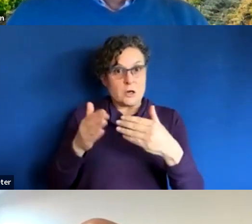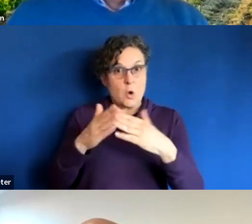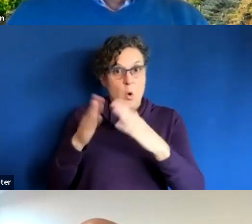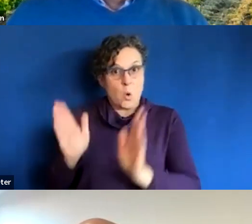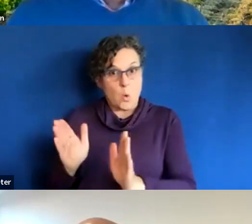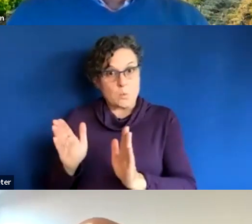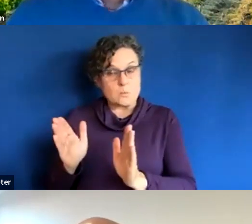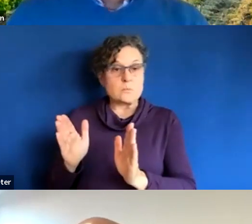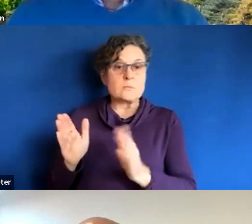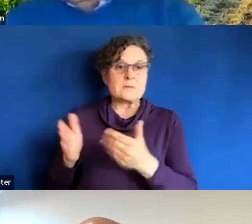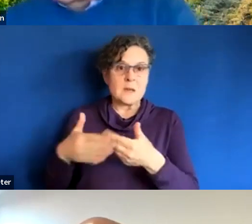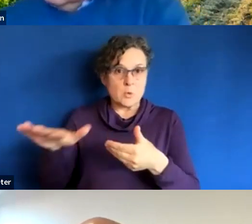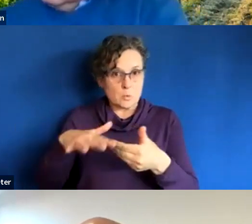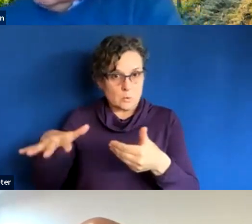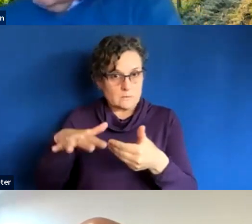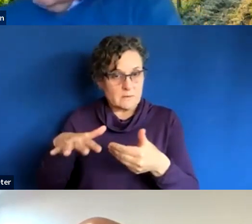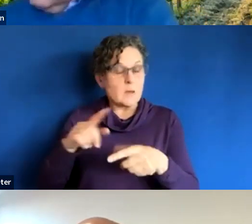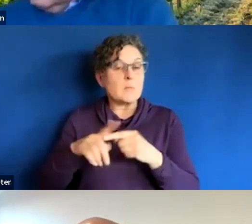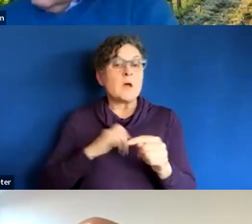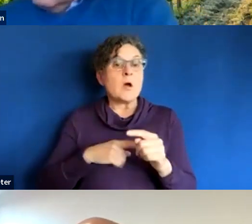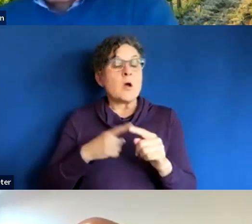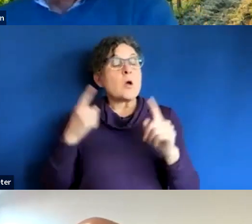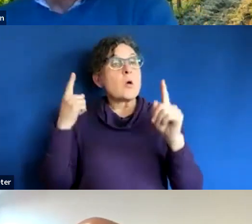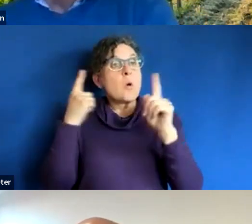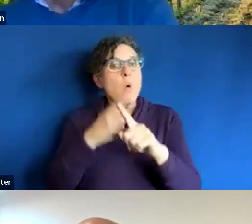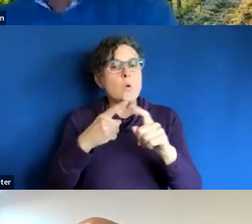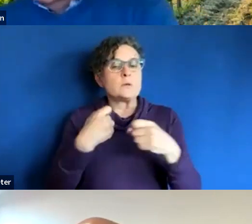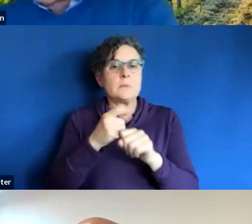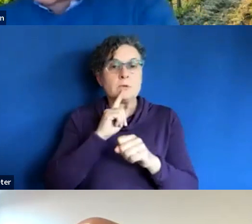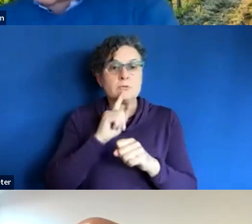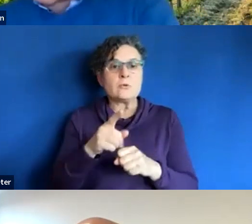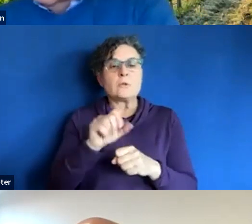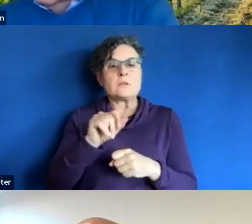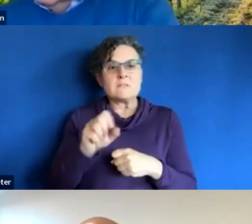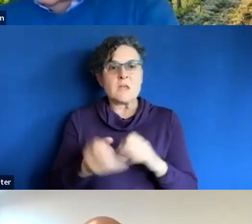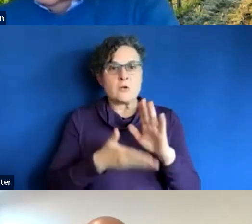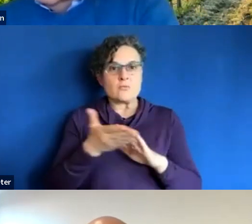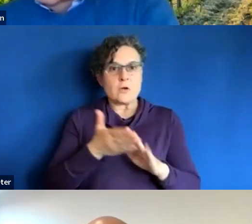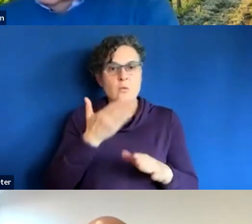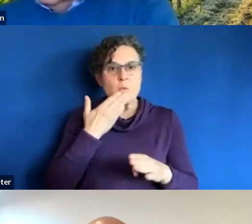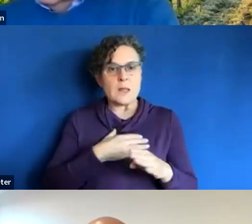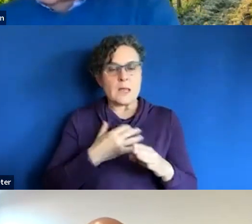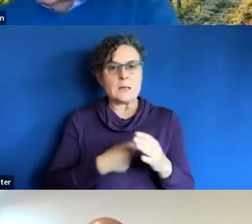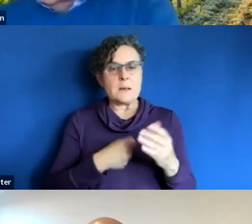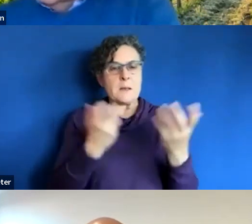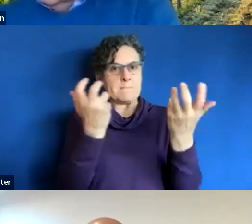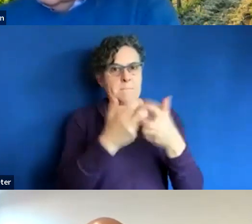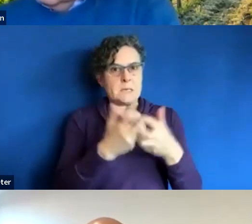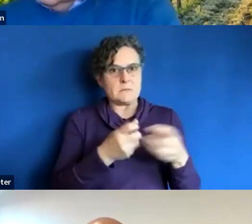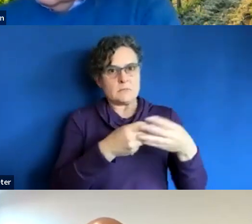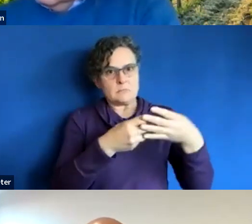logistics, making a safe and well-run emergency housing